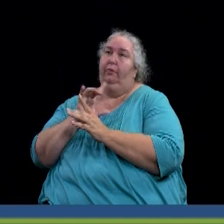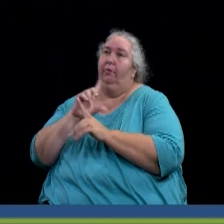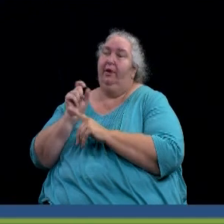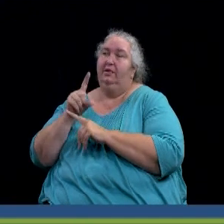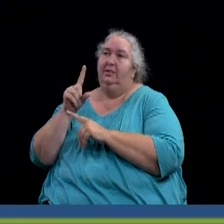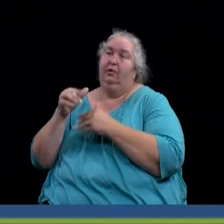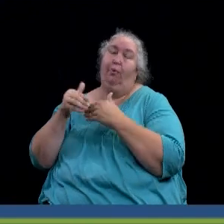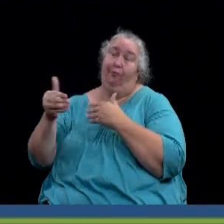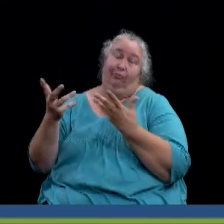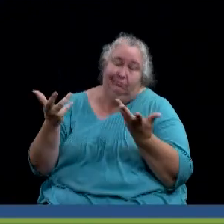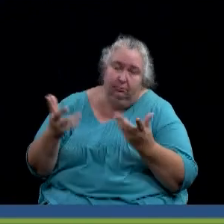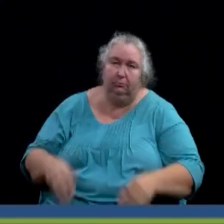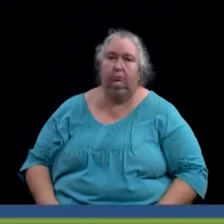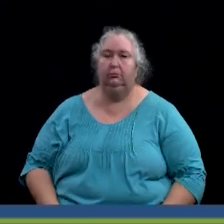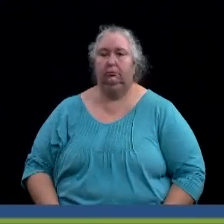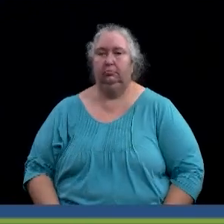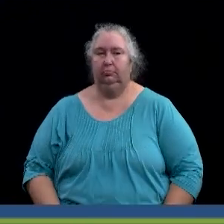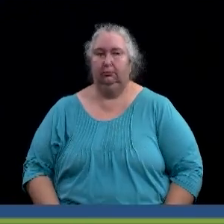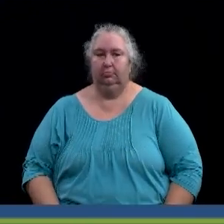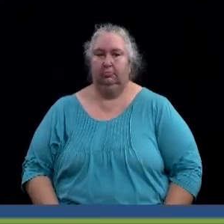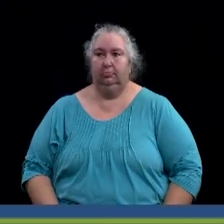Anybody got anything quick?